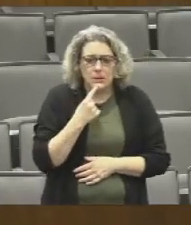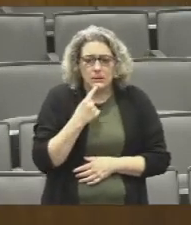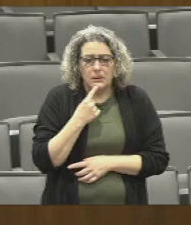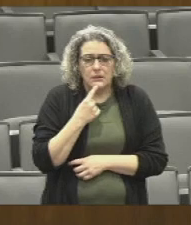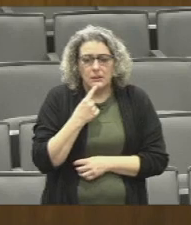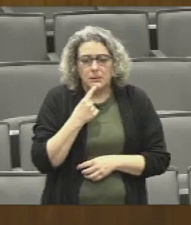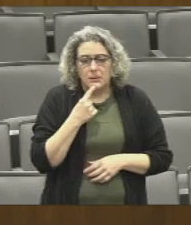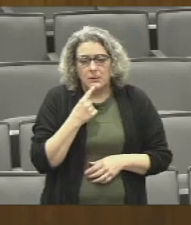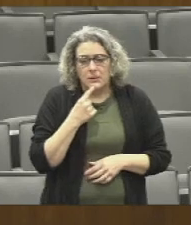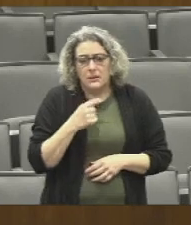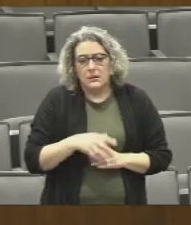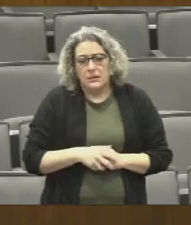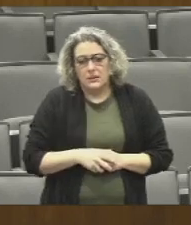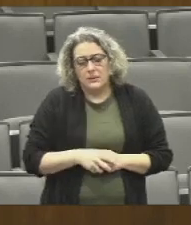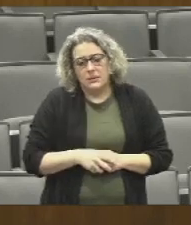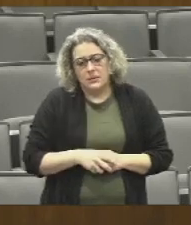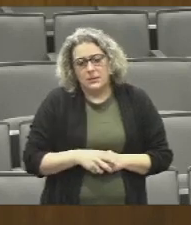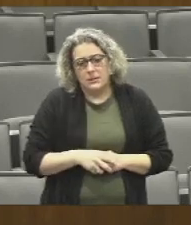number two is food.